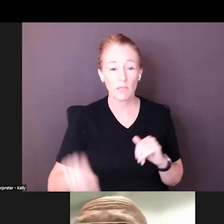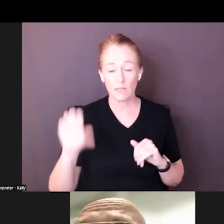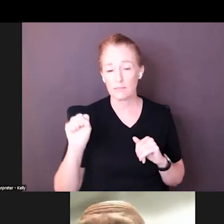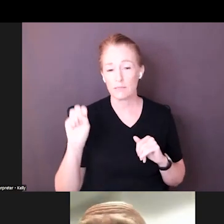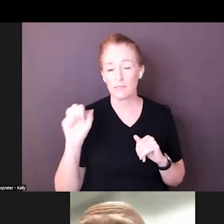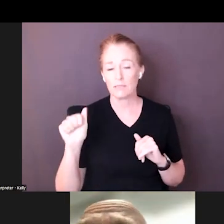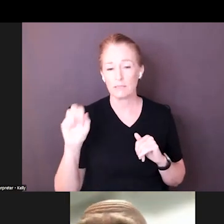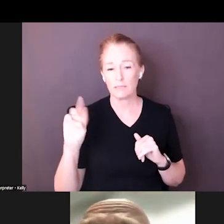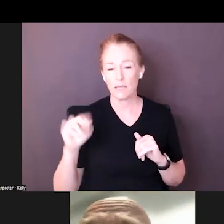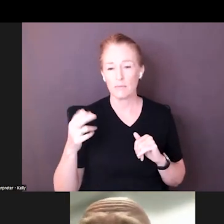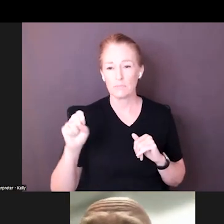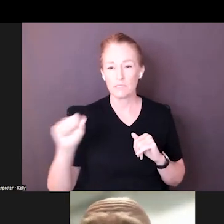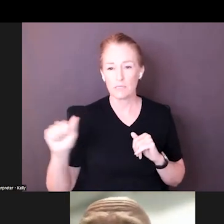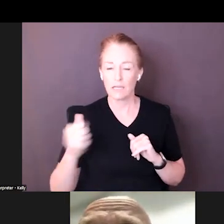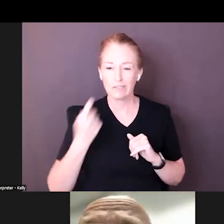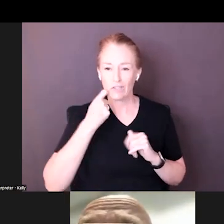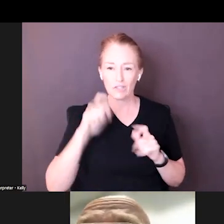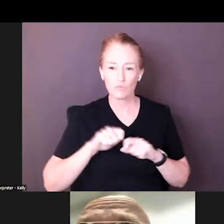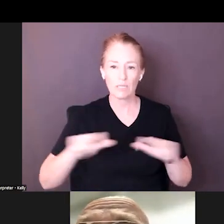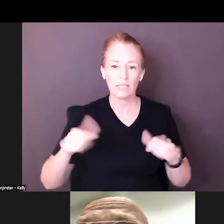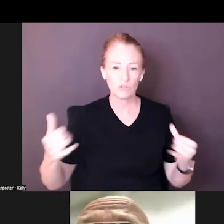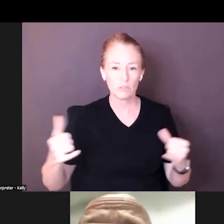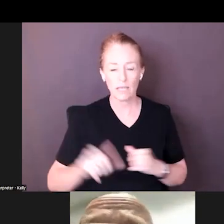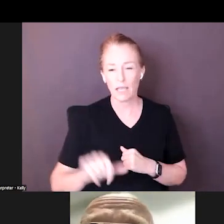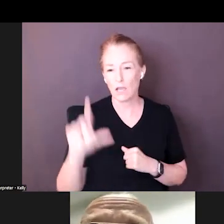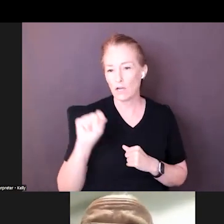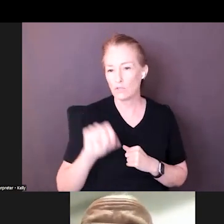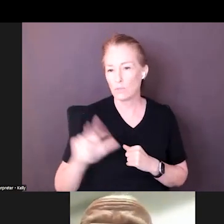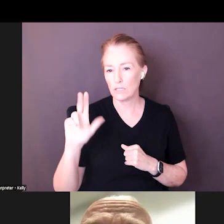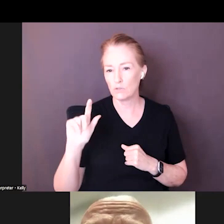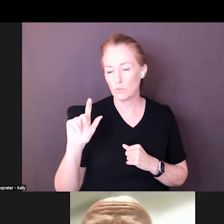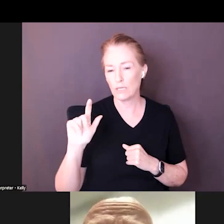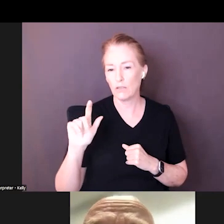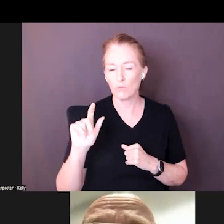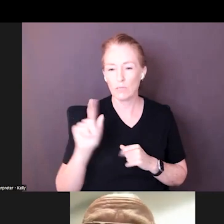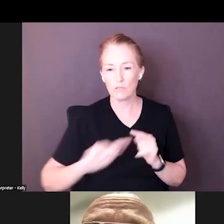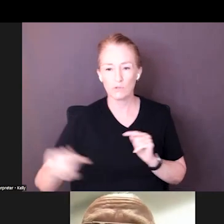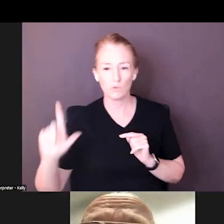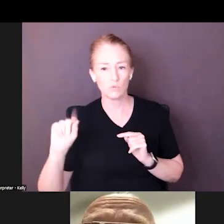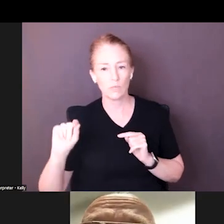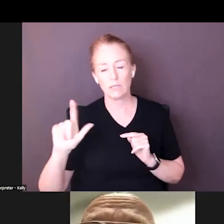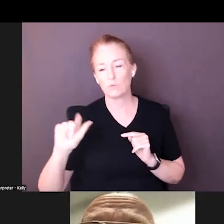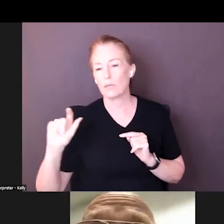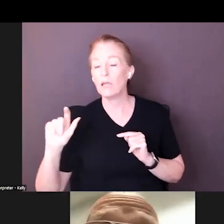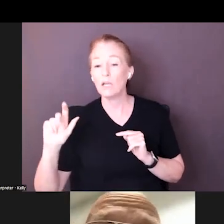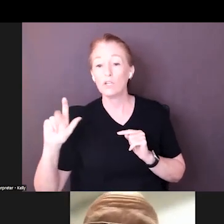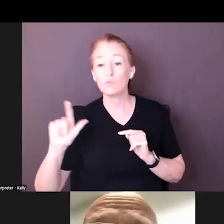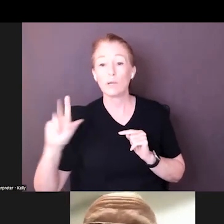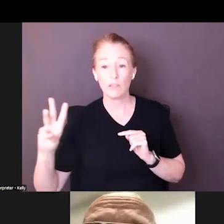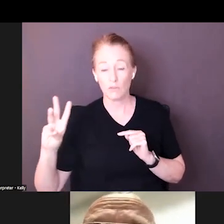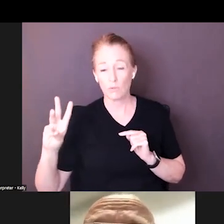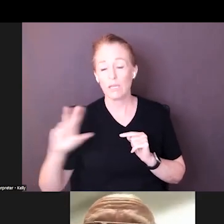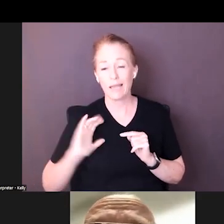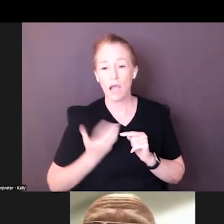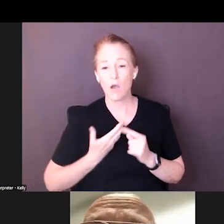today our 2023 to 2026 SAMHSA strategic plan. You can find